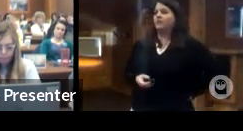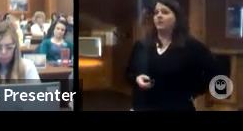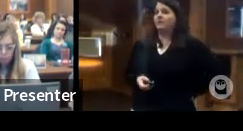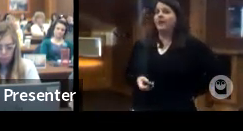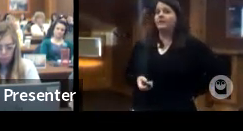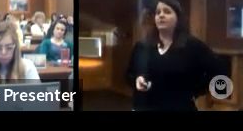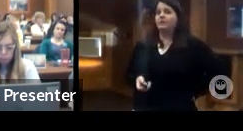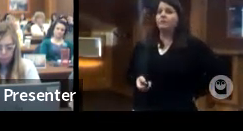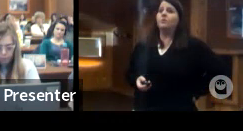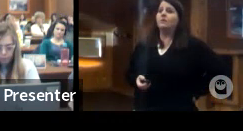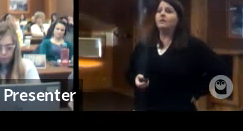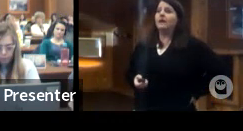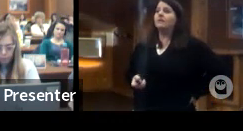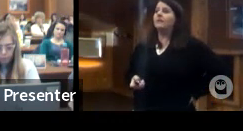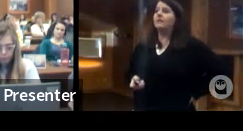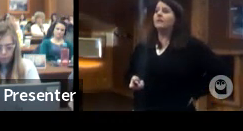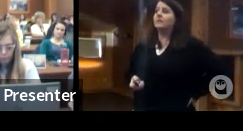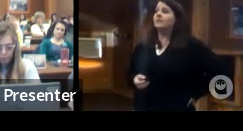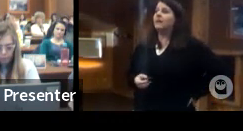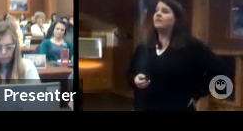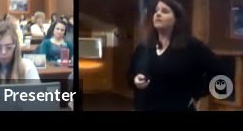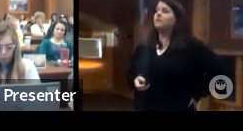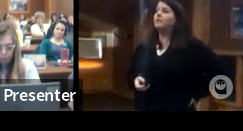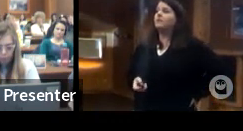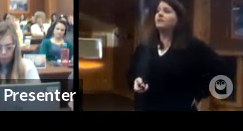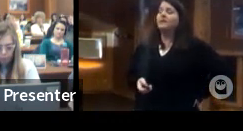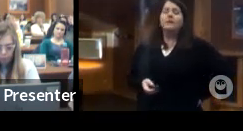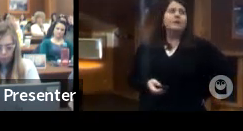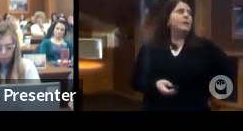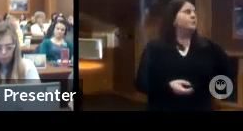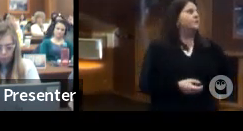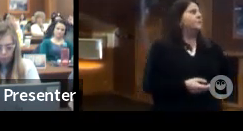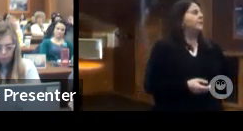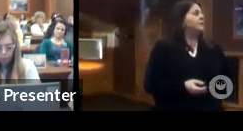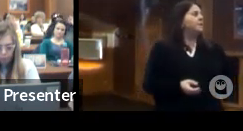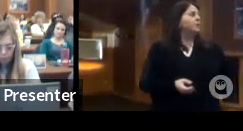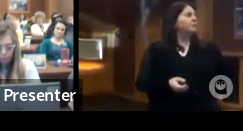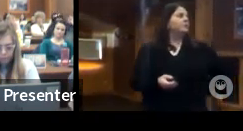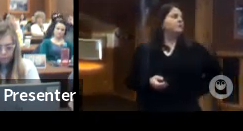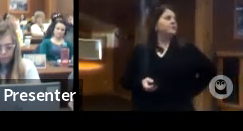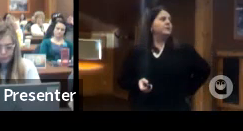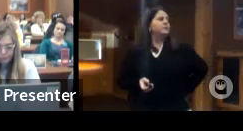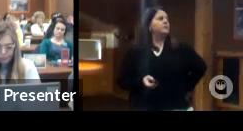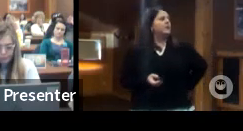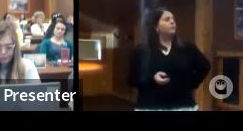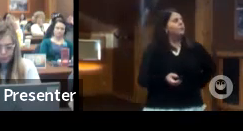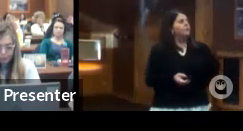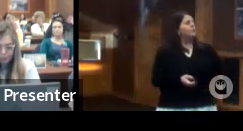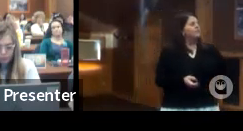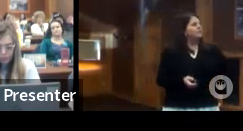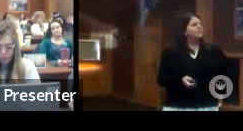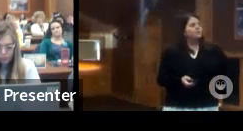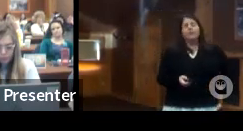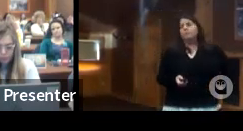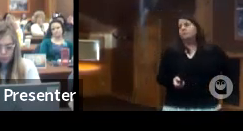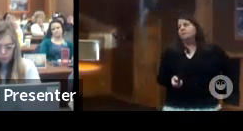No, but it's a risk factor for lethality in a domestic violence situation. So explaining some of those differences. What about